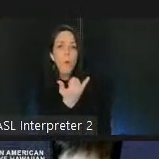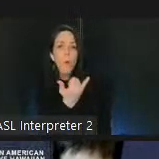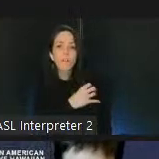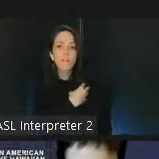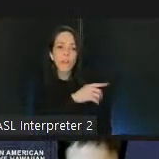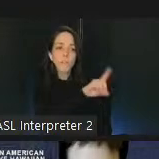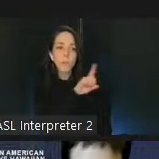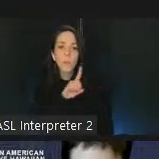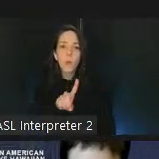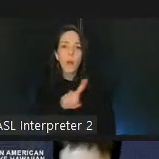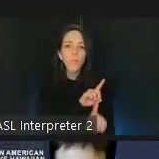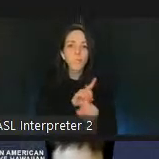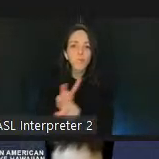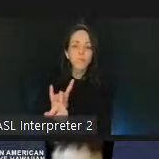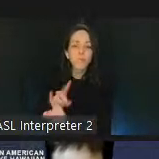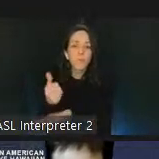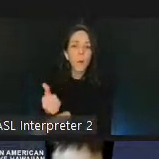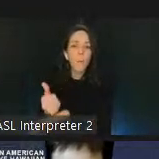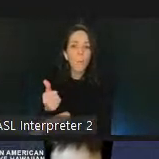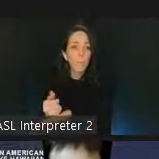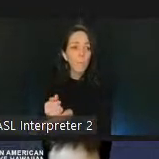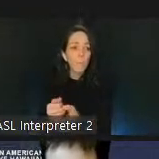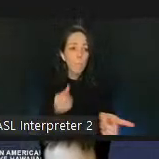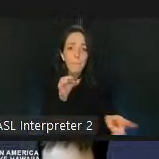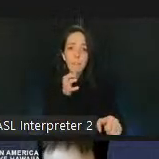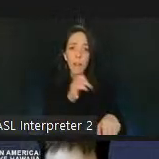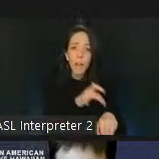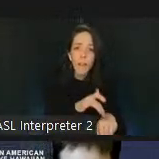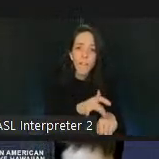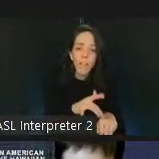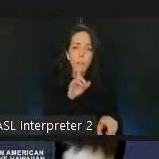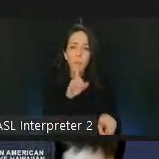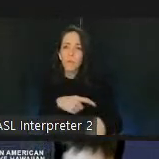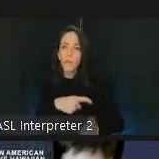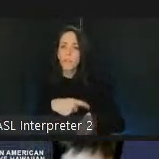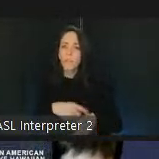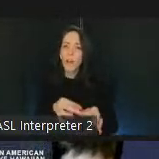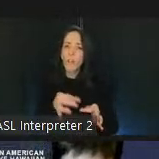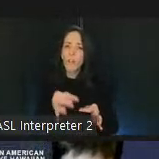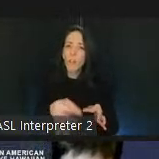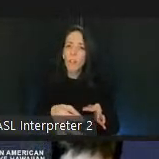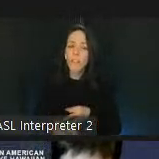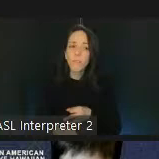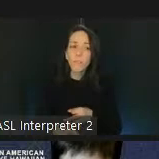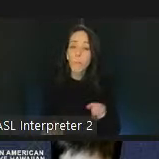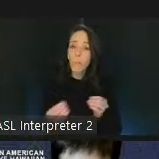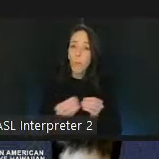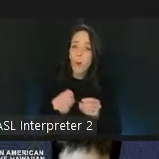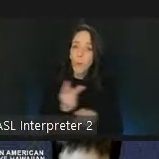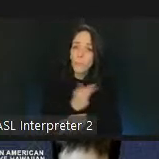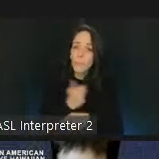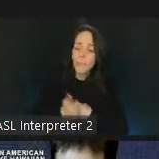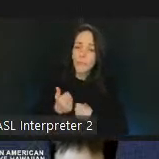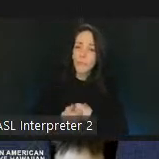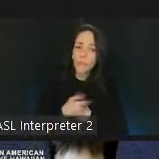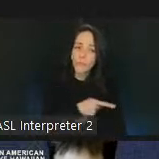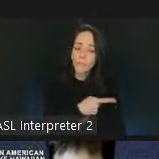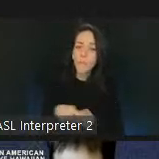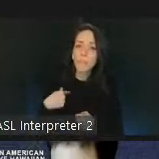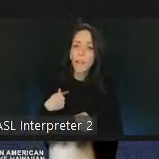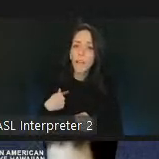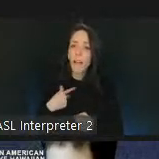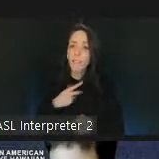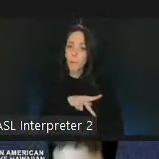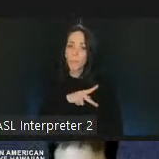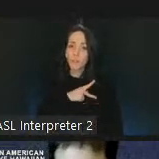If the sheriff's not going to be there, response times are longer. Like all of us, they'll be more in danger and may have to have personal protection.